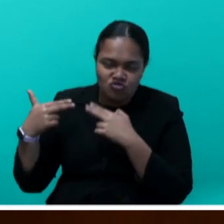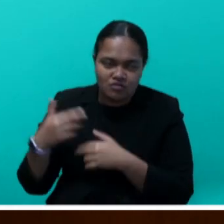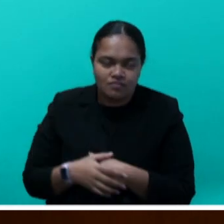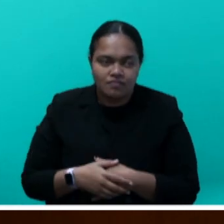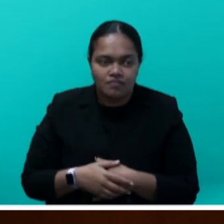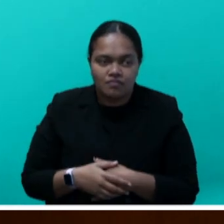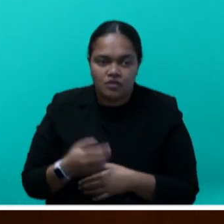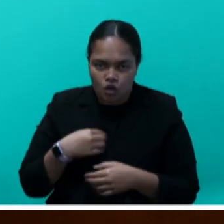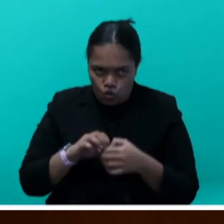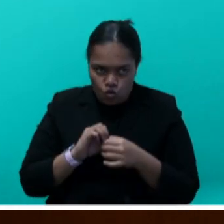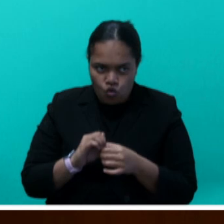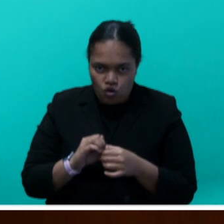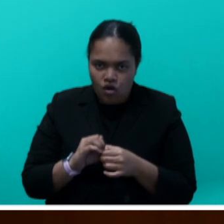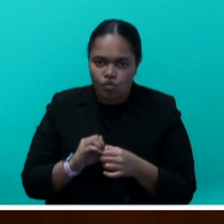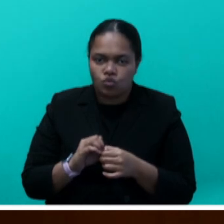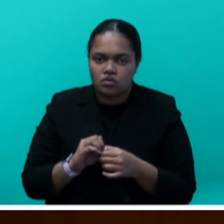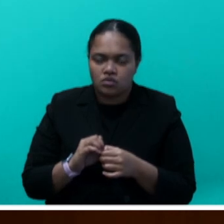our own development journey.